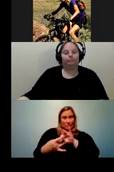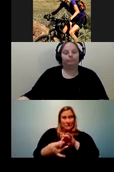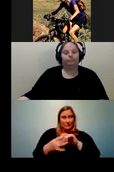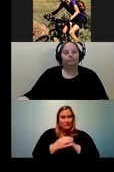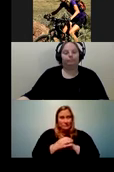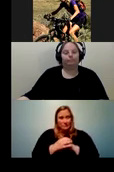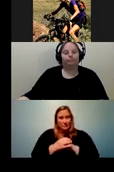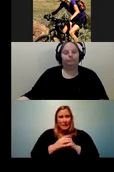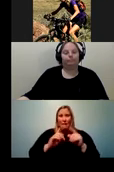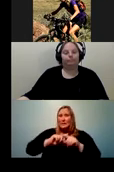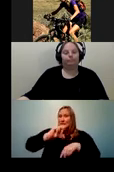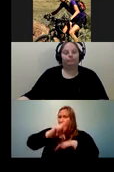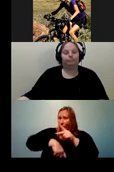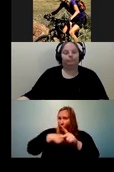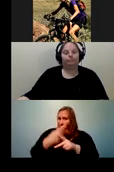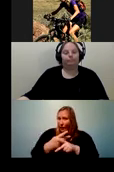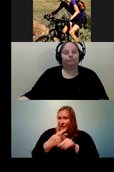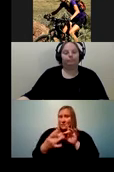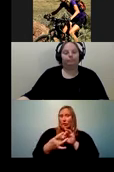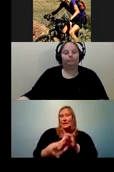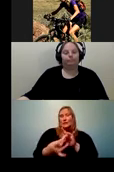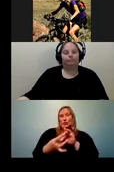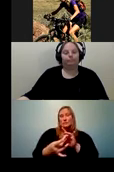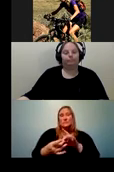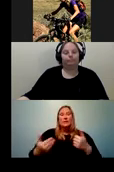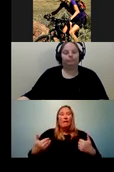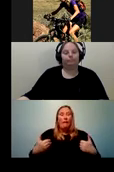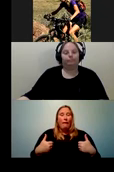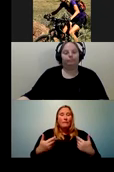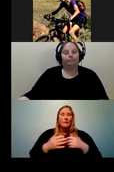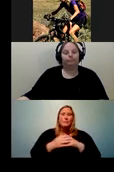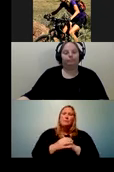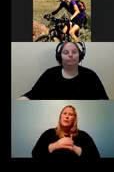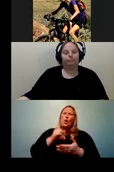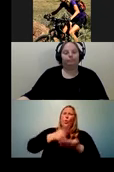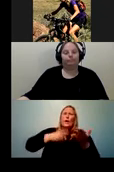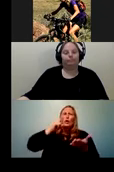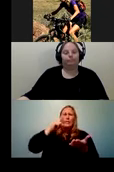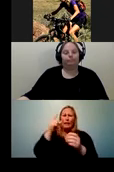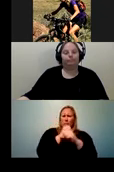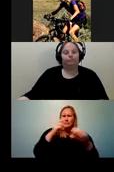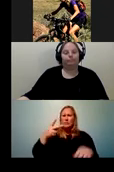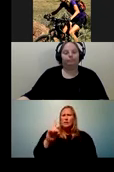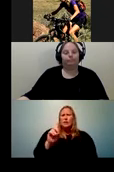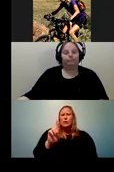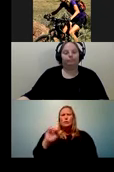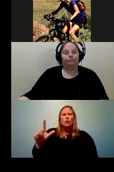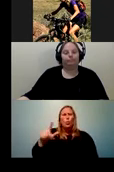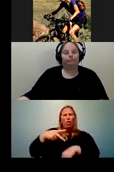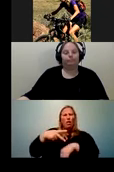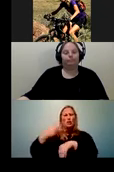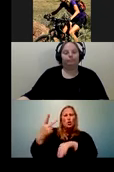There's different types of dual relationships. We have, first of all, what do you think a dual relationship might be? Let's put that up in the